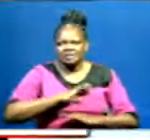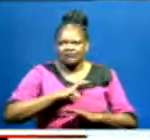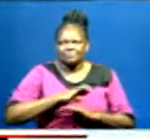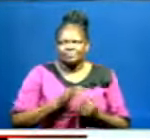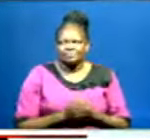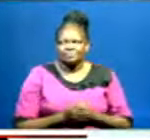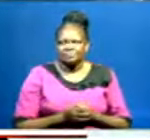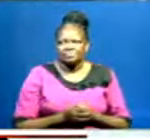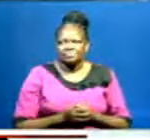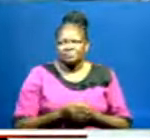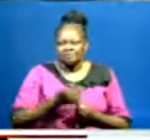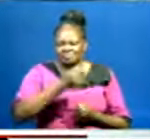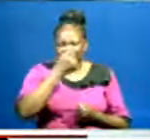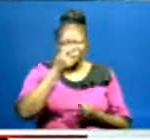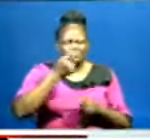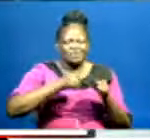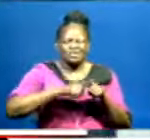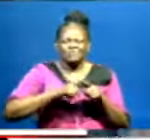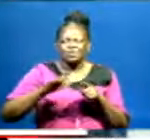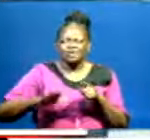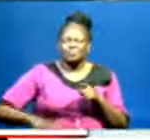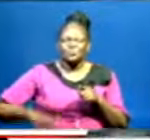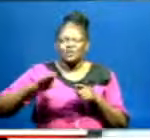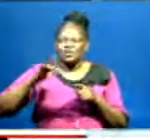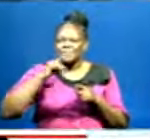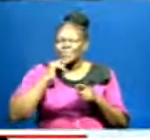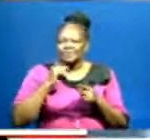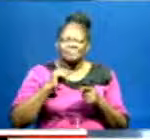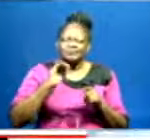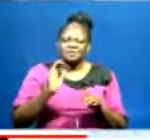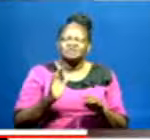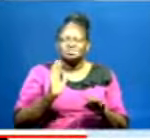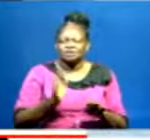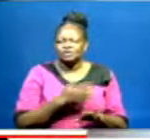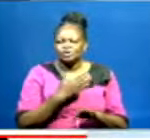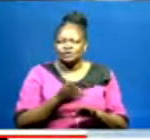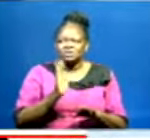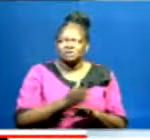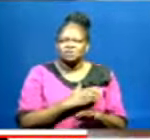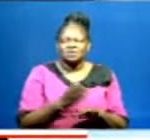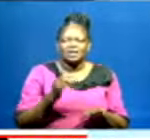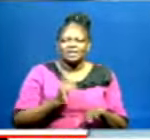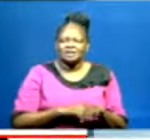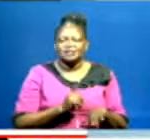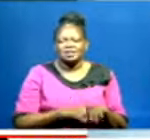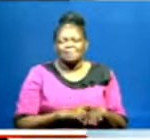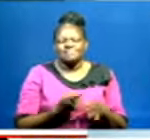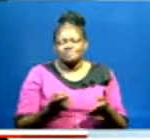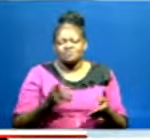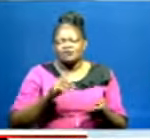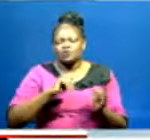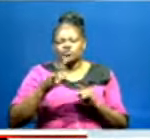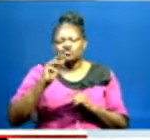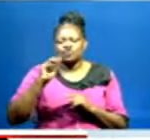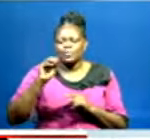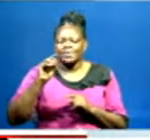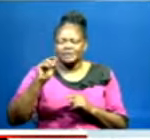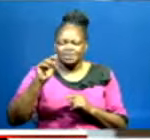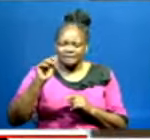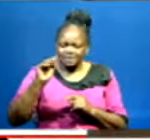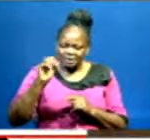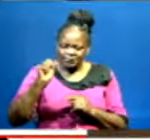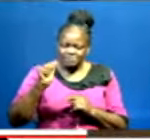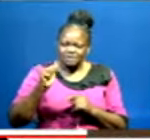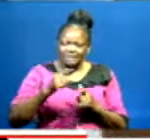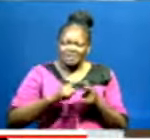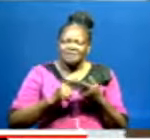their teenage years, the boys have been reciting the tunes while in madrasa. For the past 10 years, the lot have